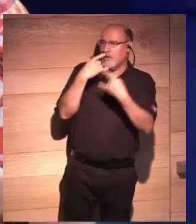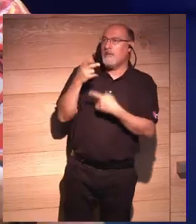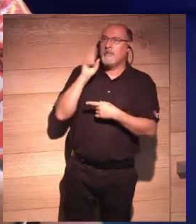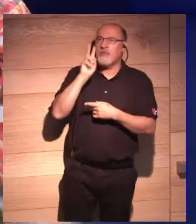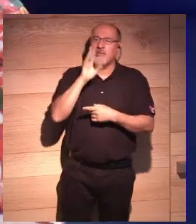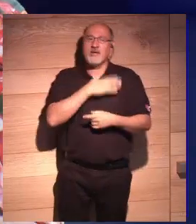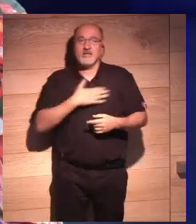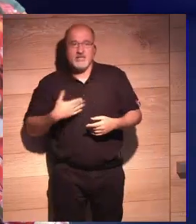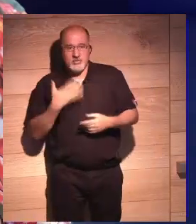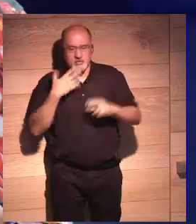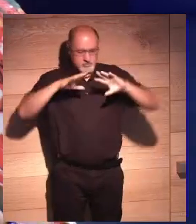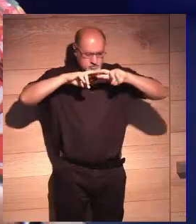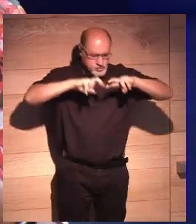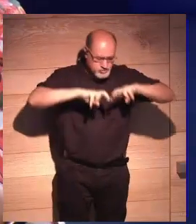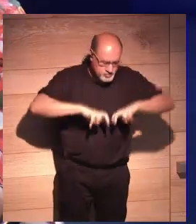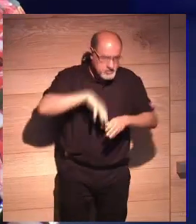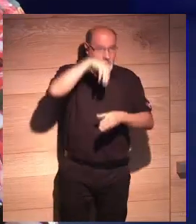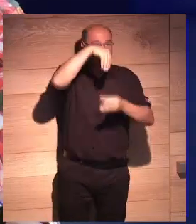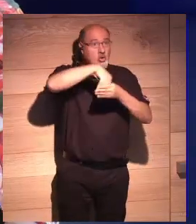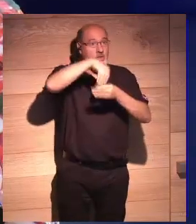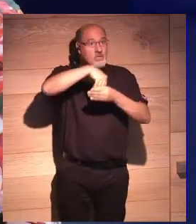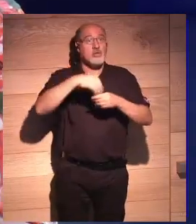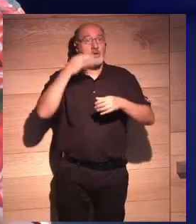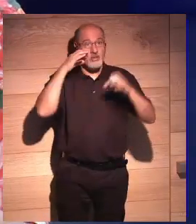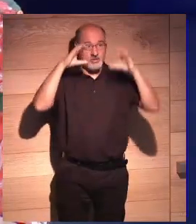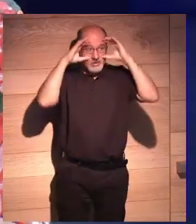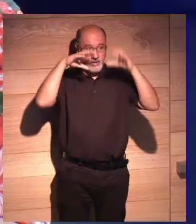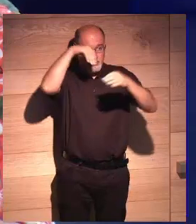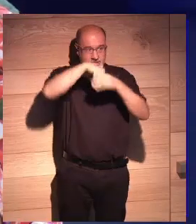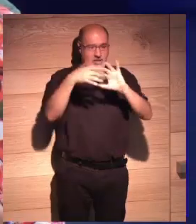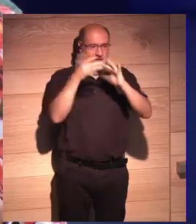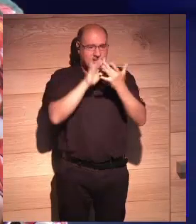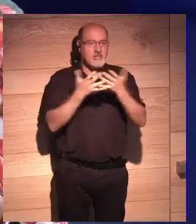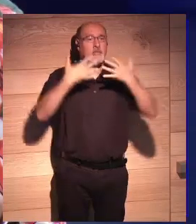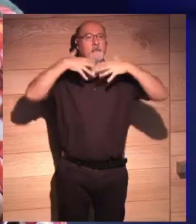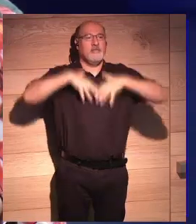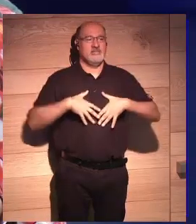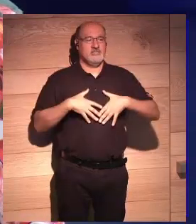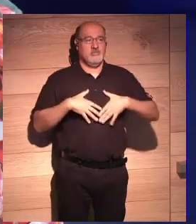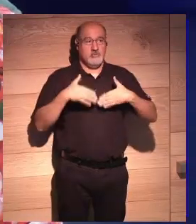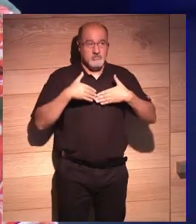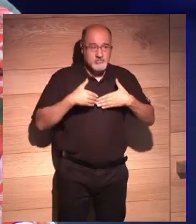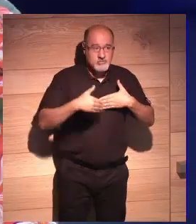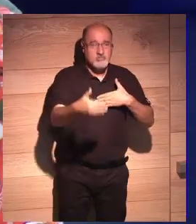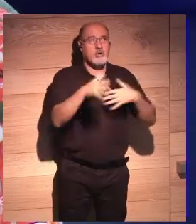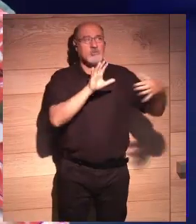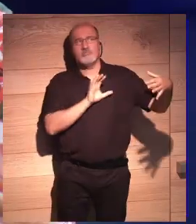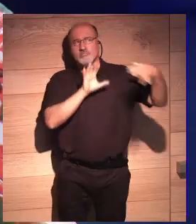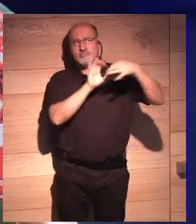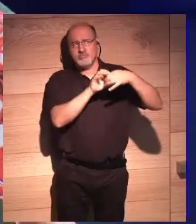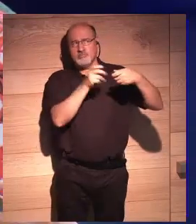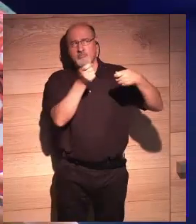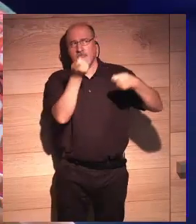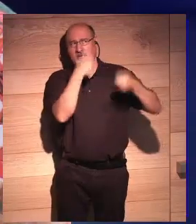everything. In the end, and if we just look behind virtual reality, we are talking about